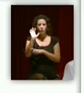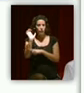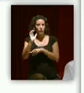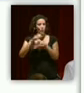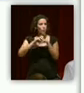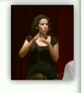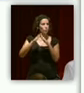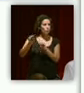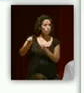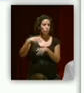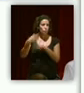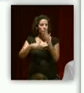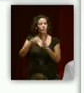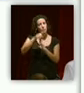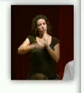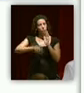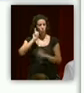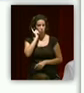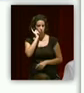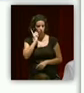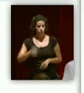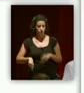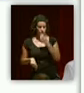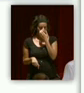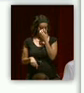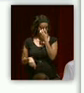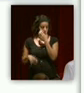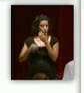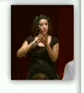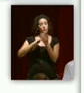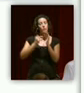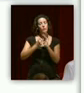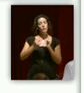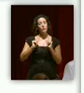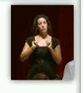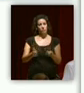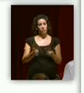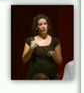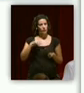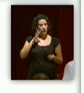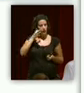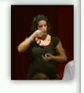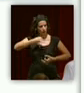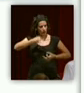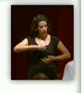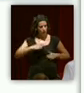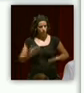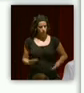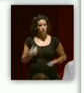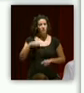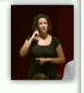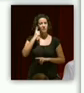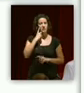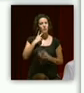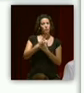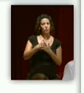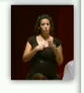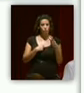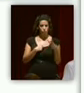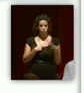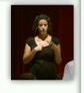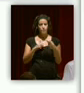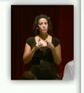the advantage of being able to watch it anywhere we want. And then finally we have the mobile application. When we tackled this